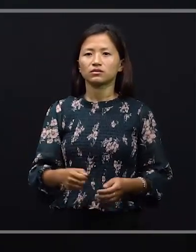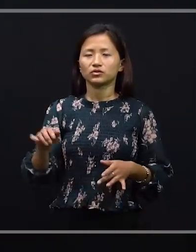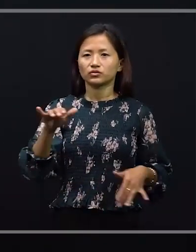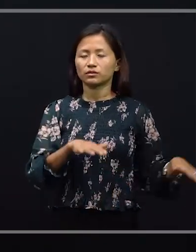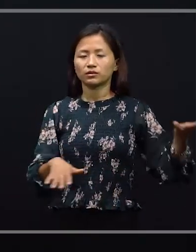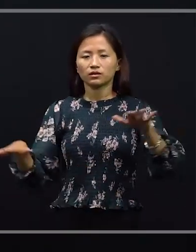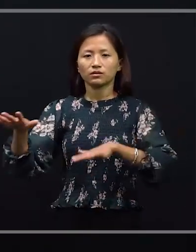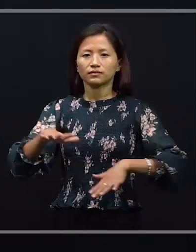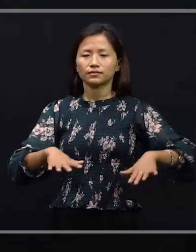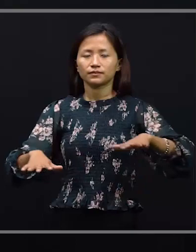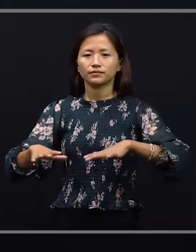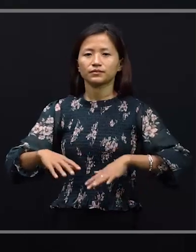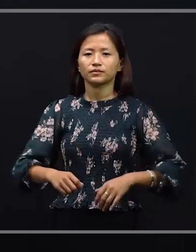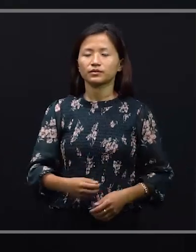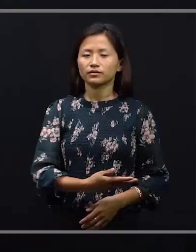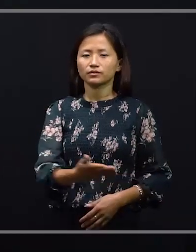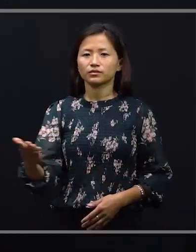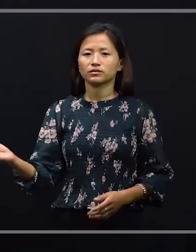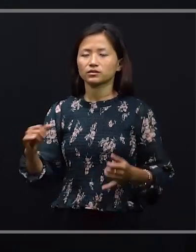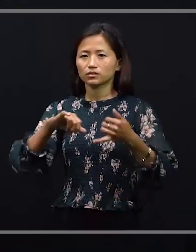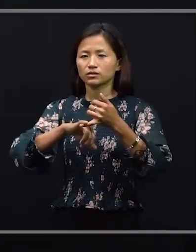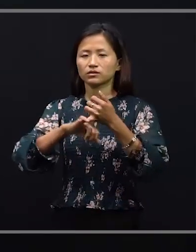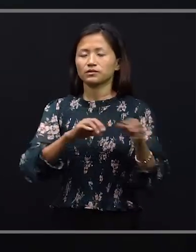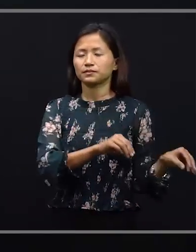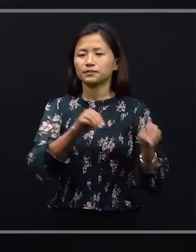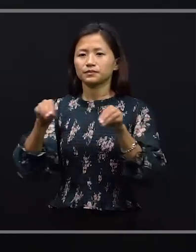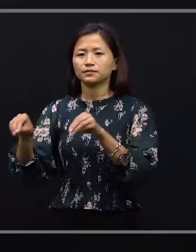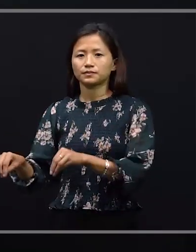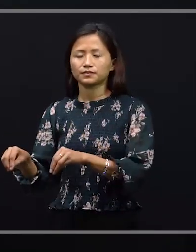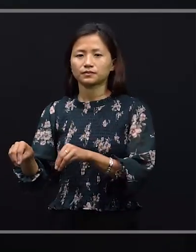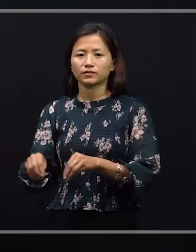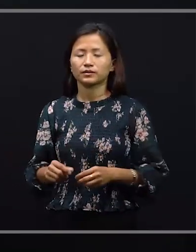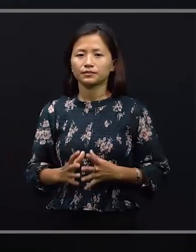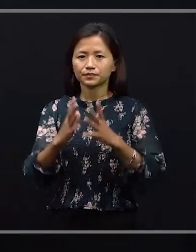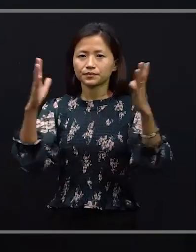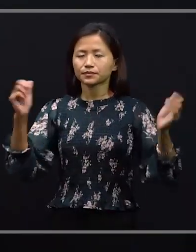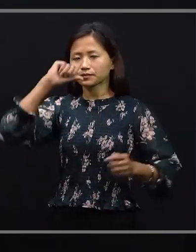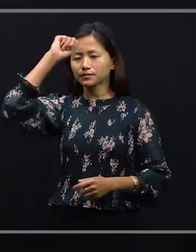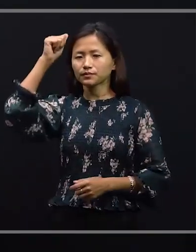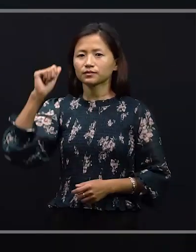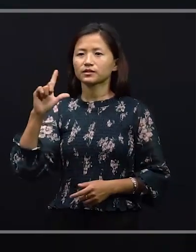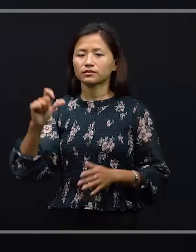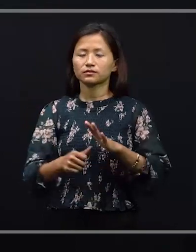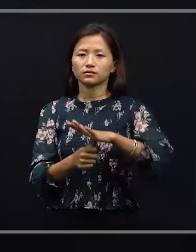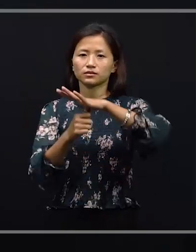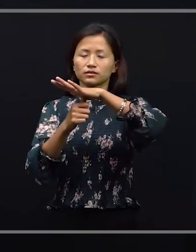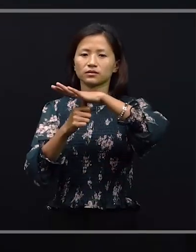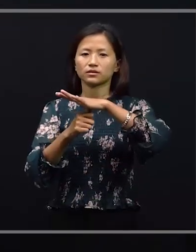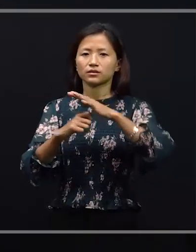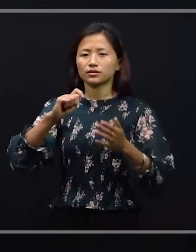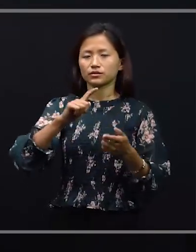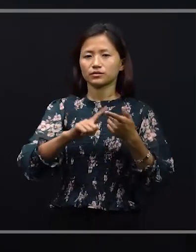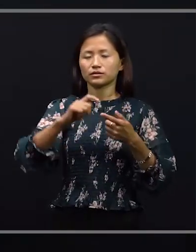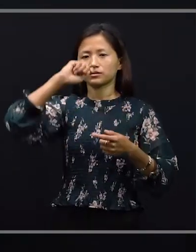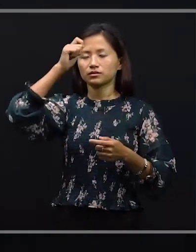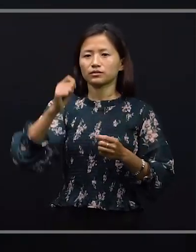drama, and there also, okay, there was Swadeshi movement. Many people, Indian leaders, educated people, they